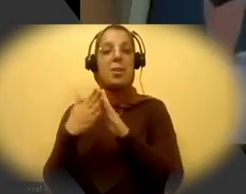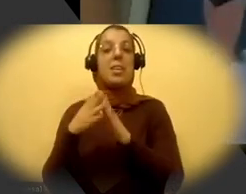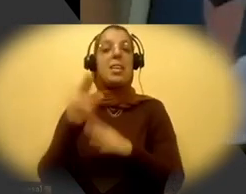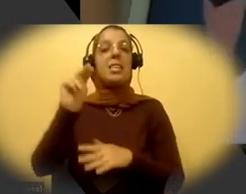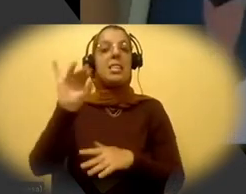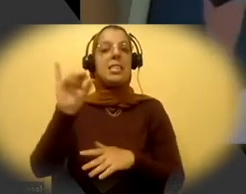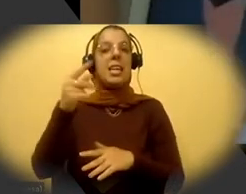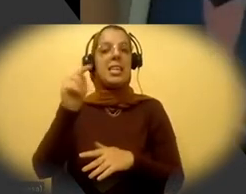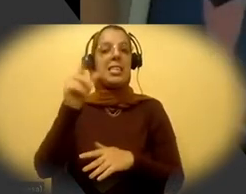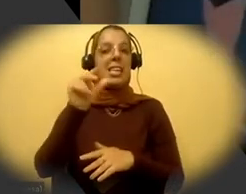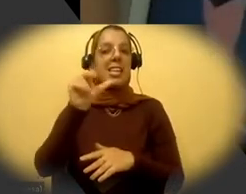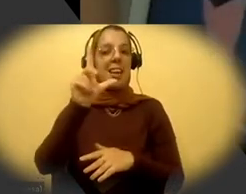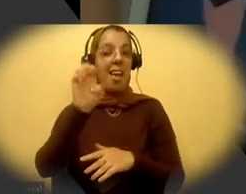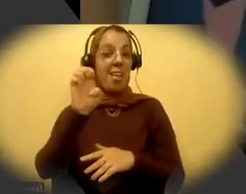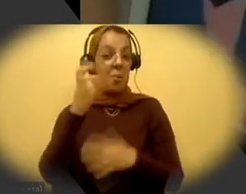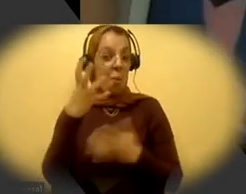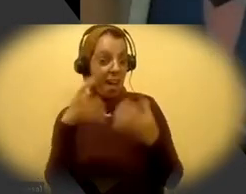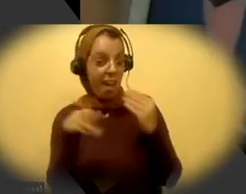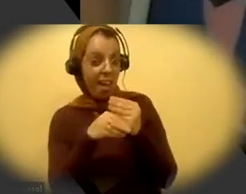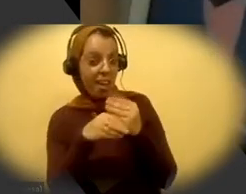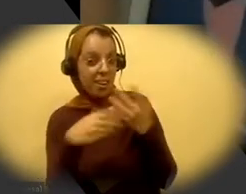anything to add?